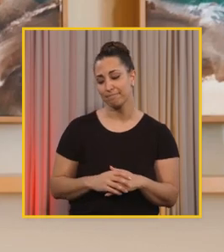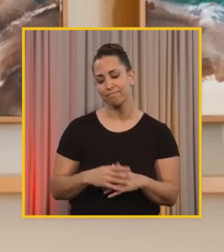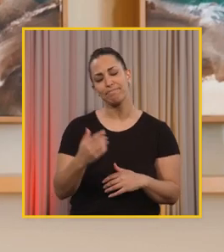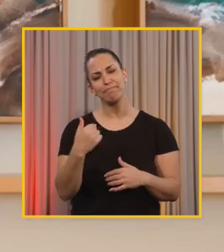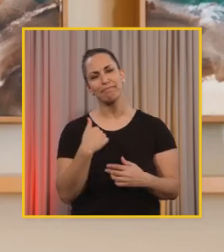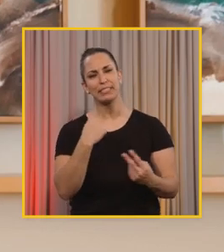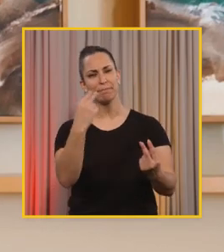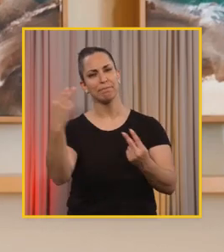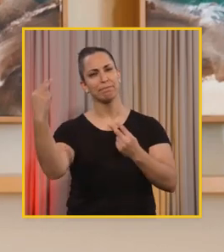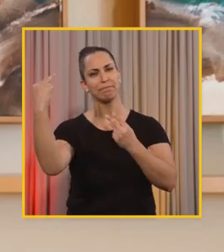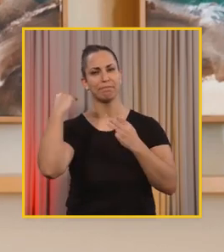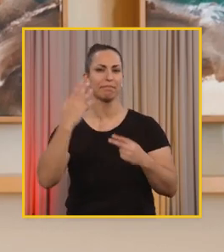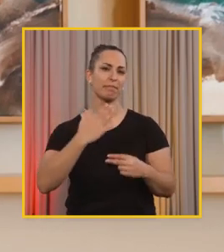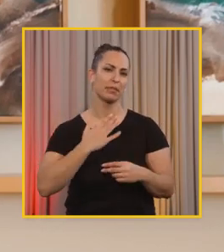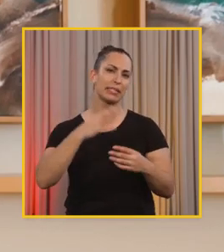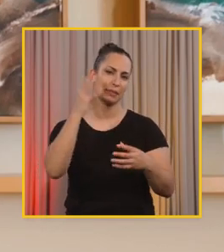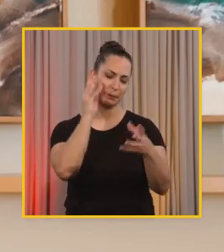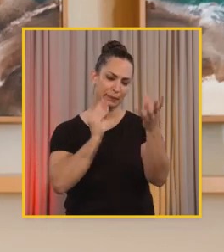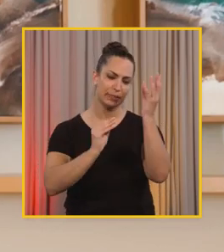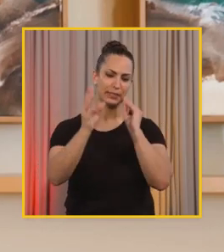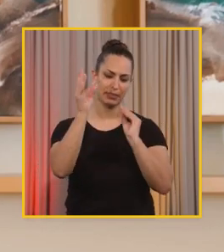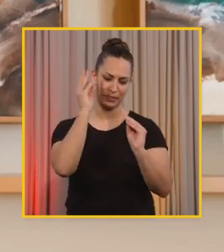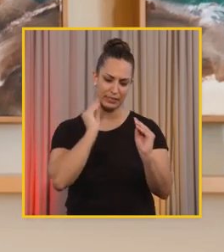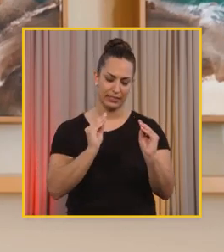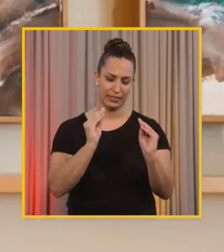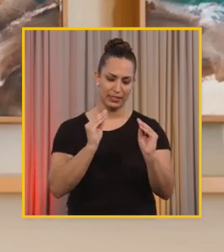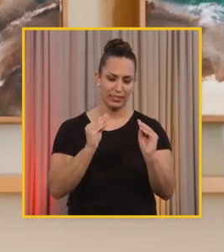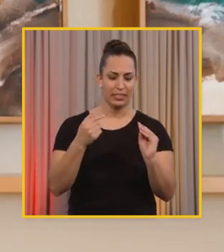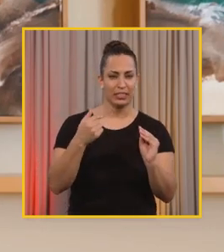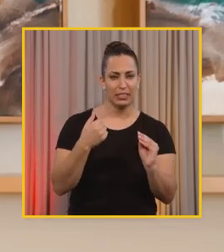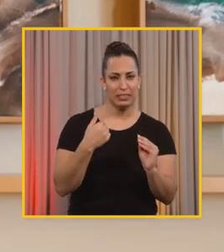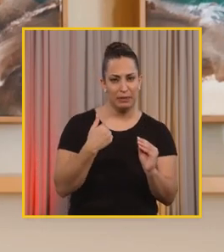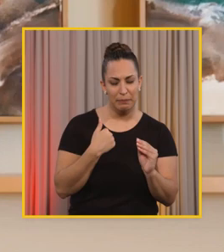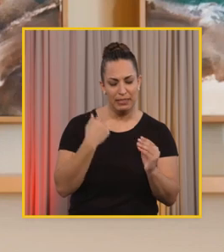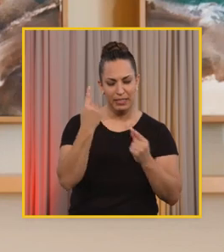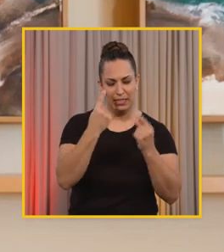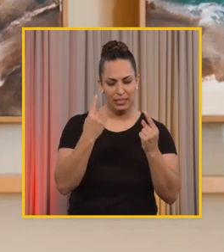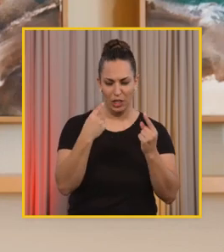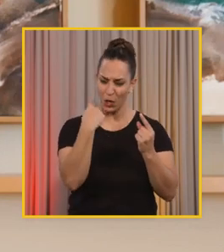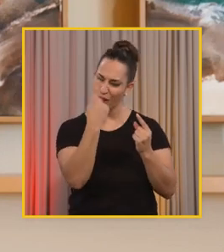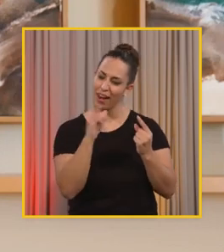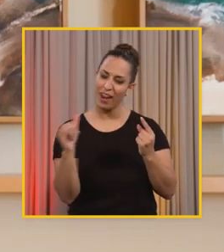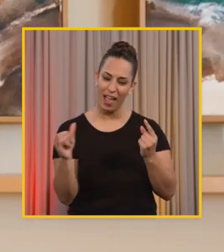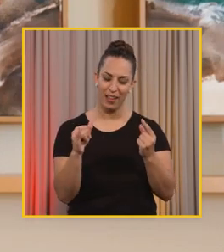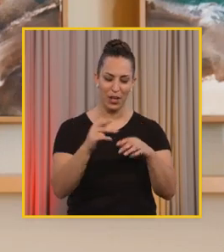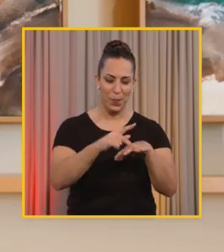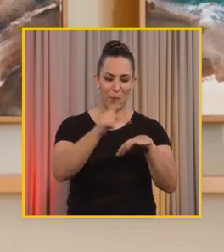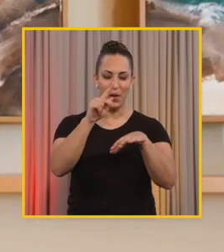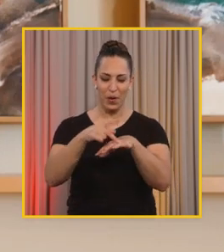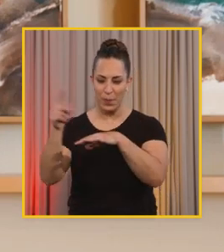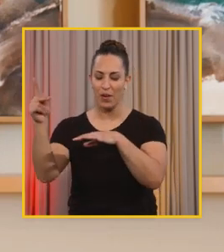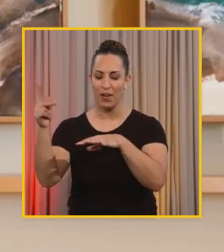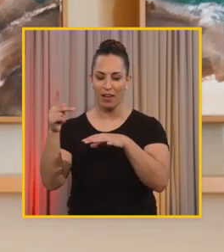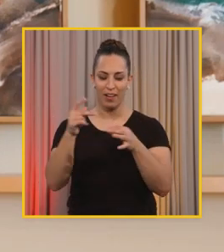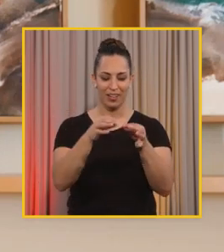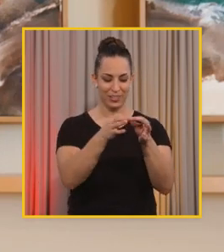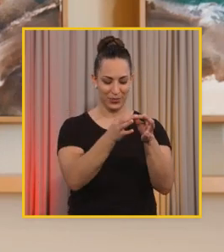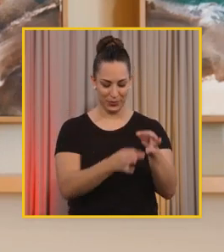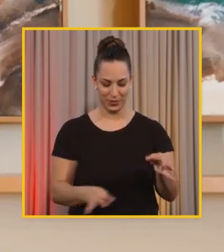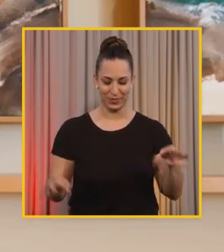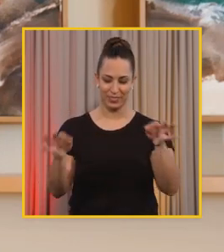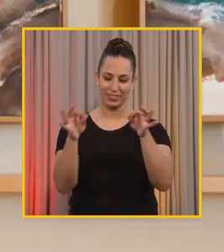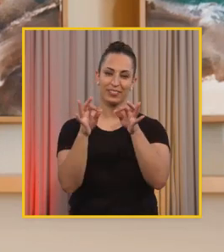journey, I consider the string of pearls that my life has produced.